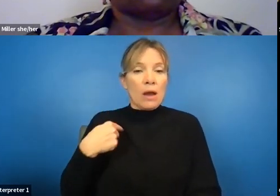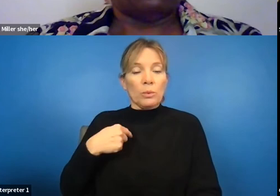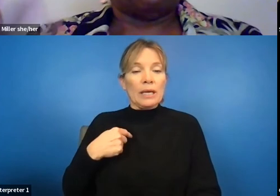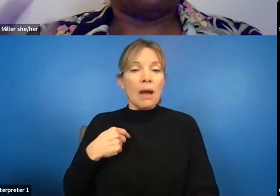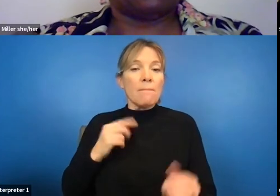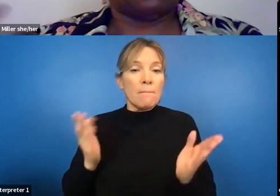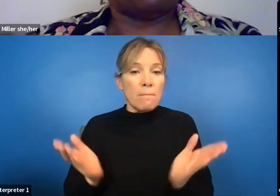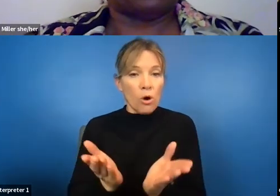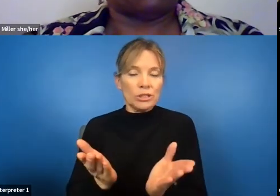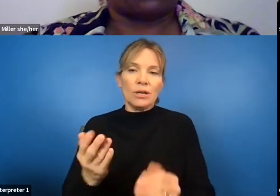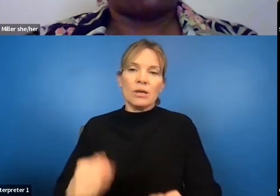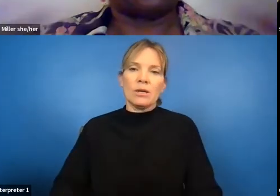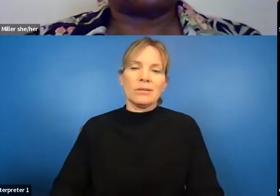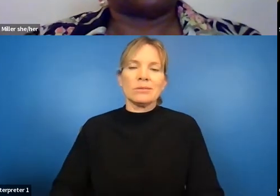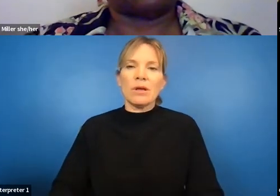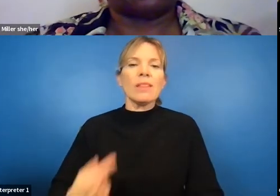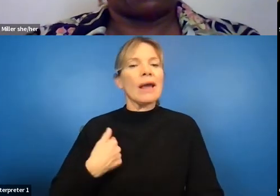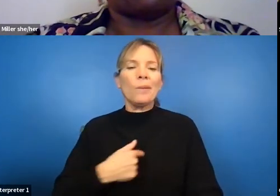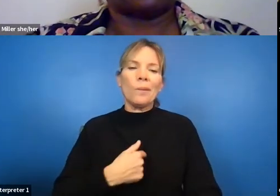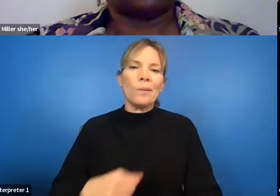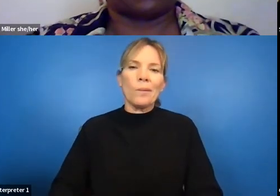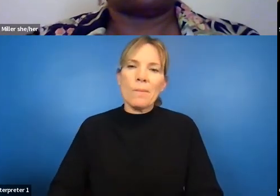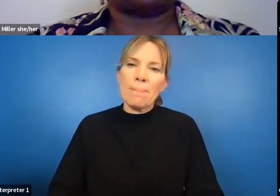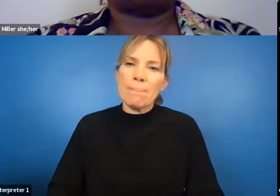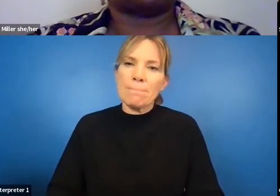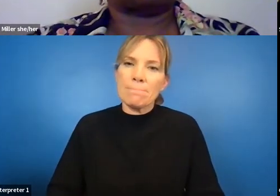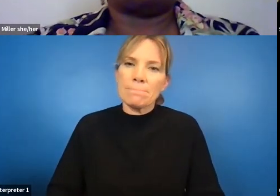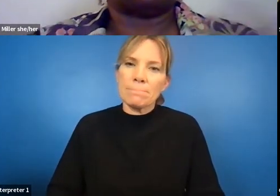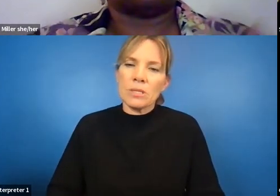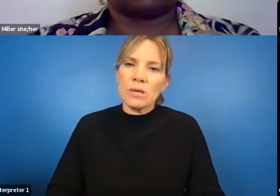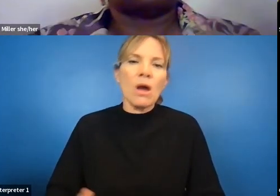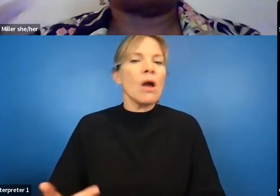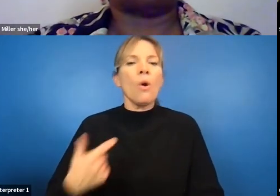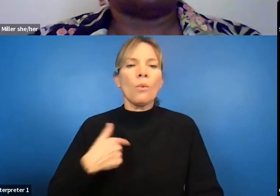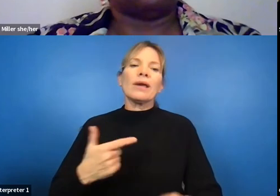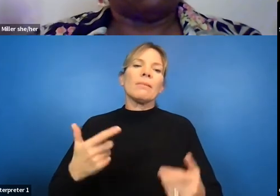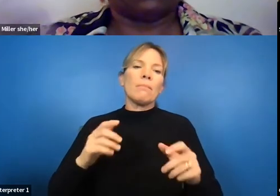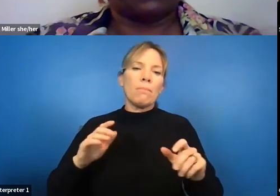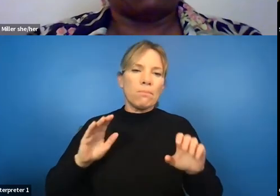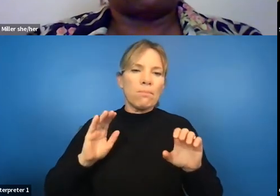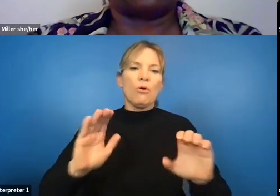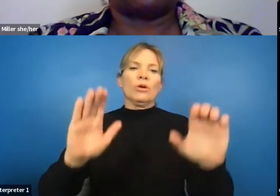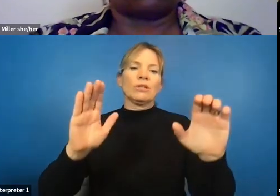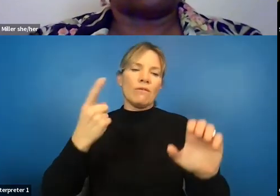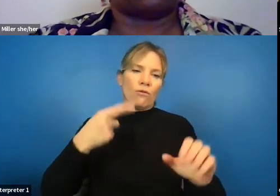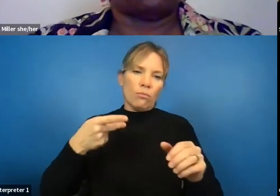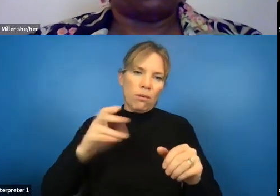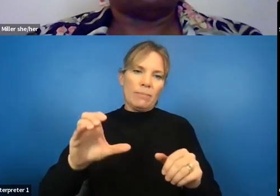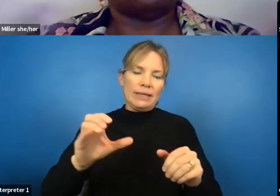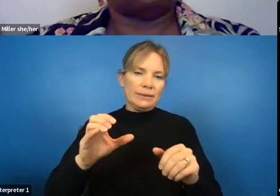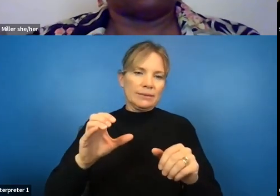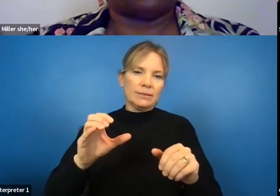for the public space, one is because we absolutely believe that it's important